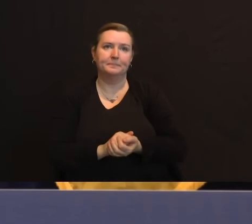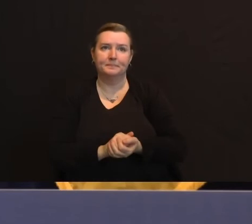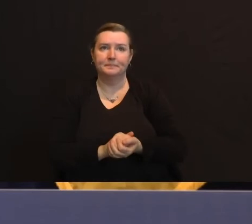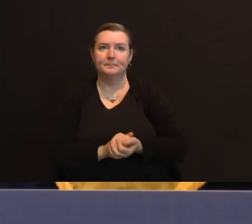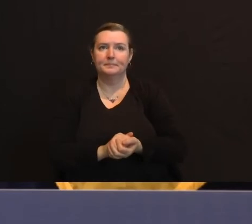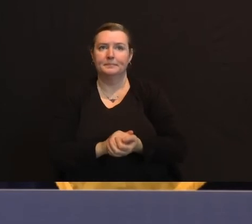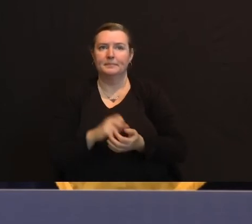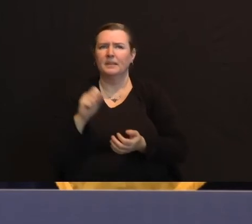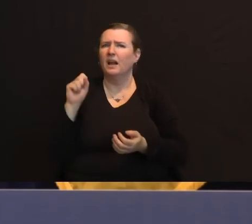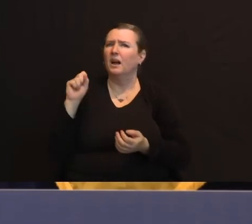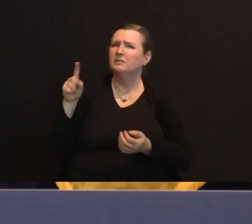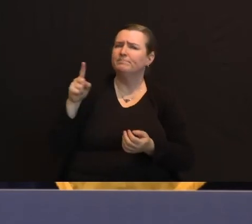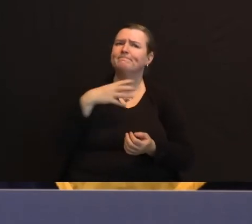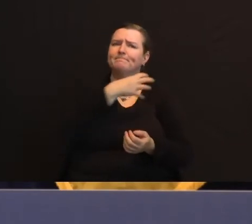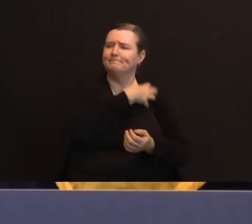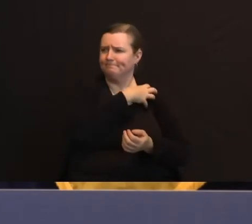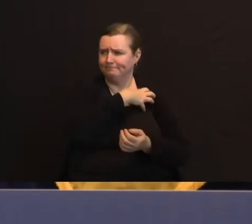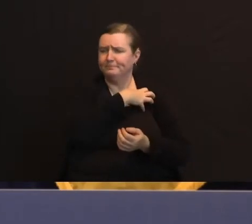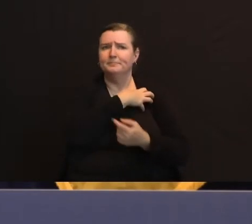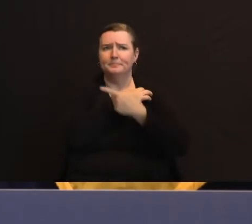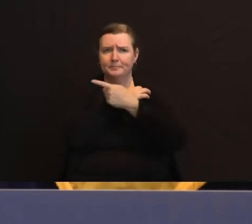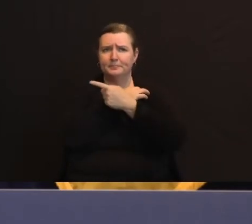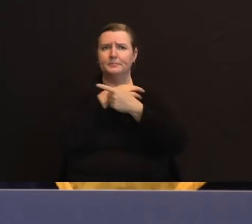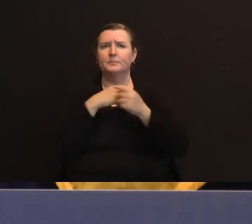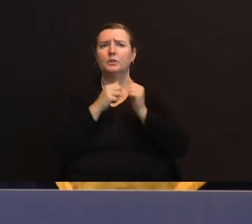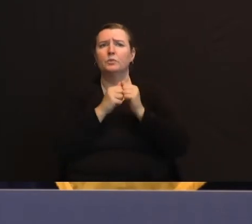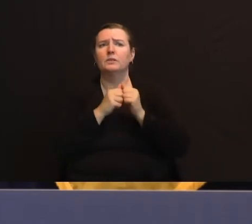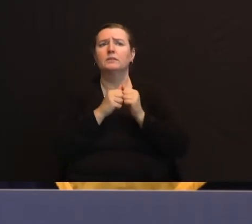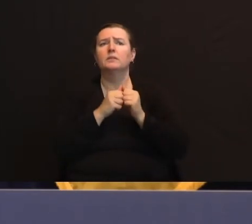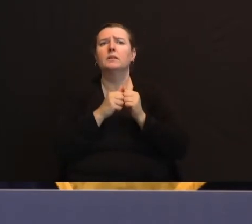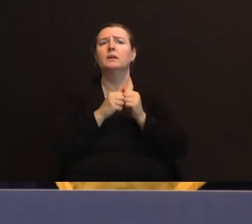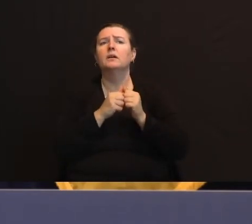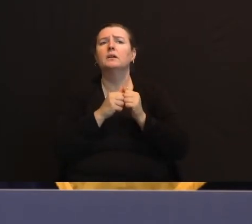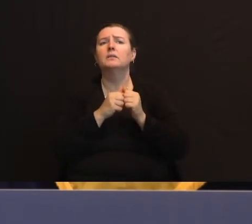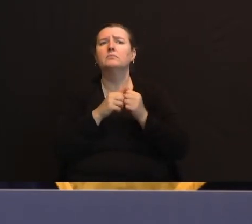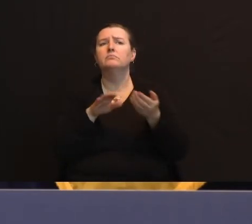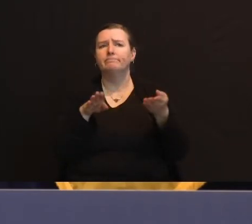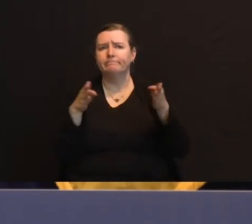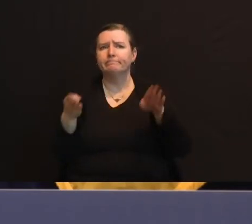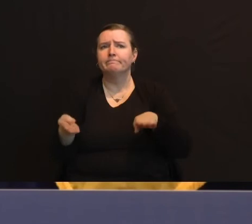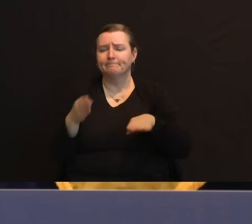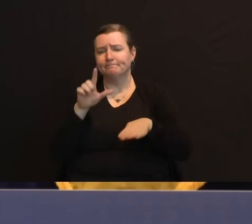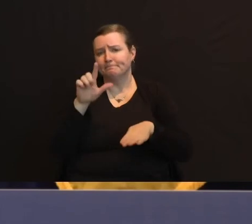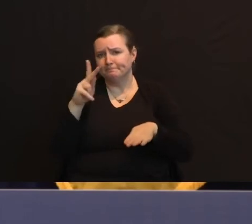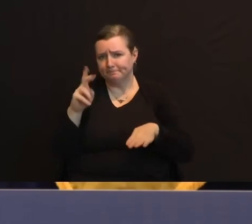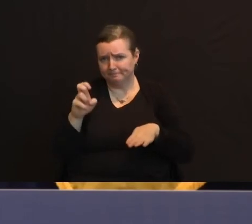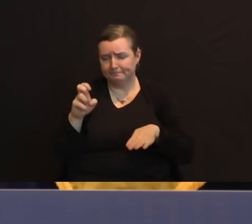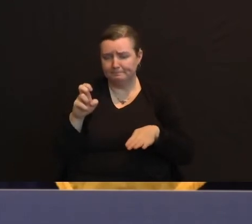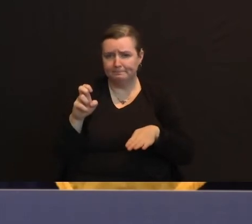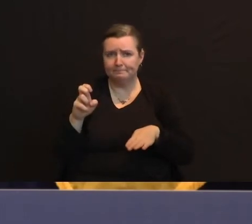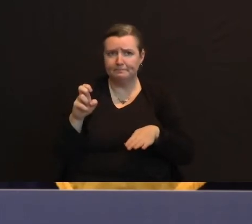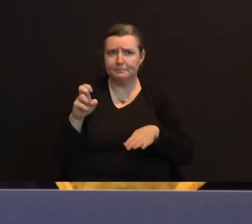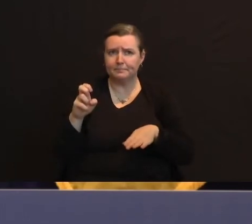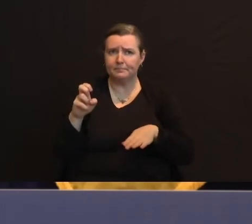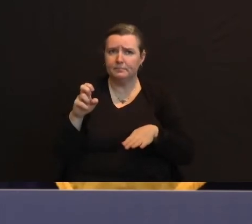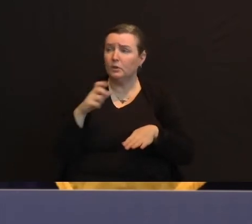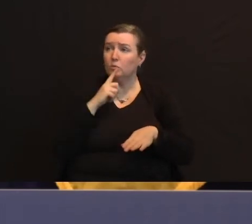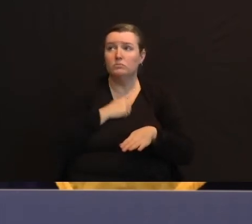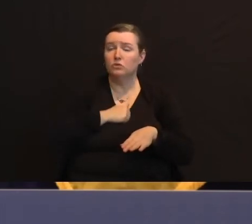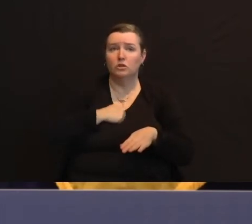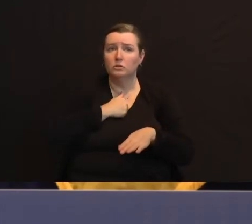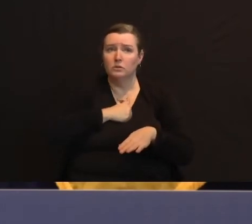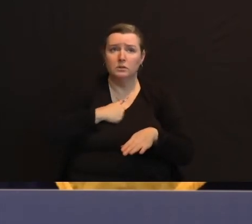you be classifying this as an in the line of duty death? And can you give us a little bit more on what happened? We've been told that it's